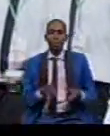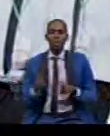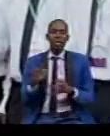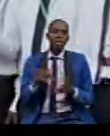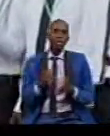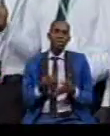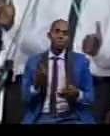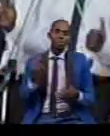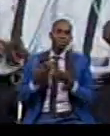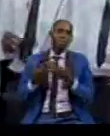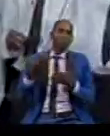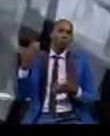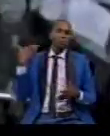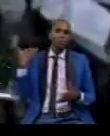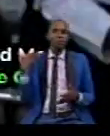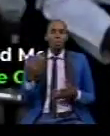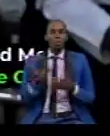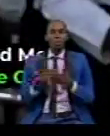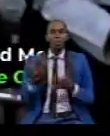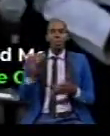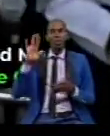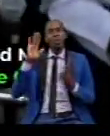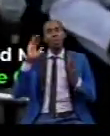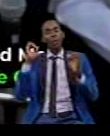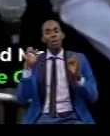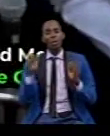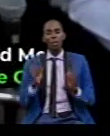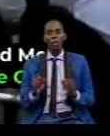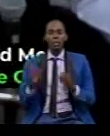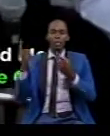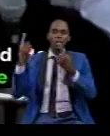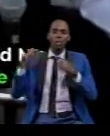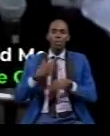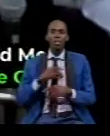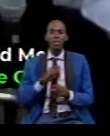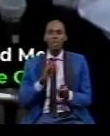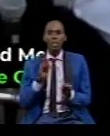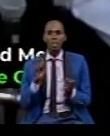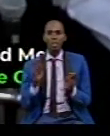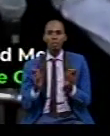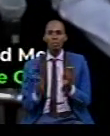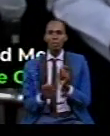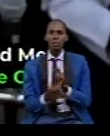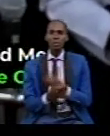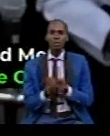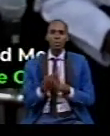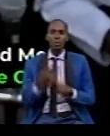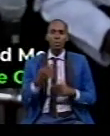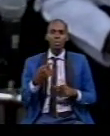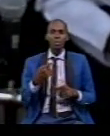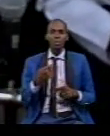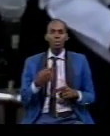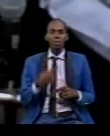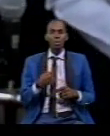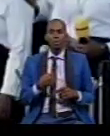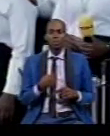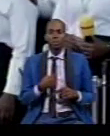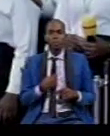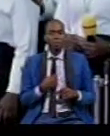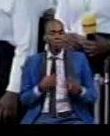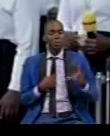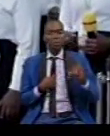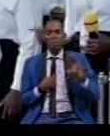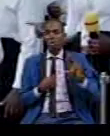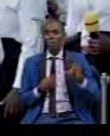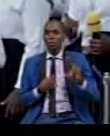have surrendered your life to Jesus Christ, you have repented of your sin, and those of us that took similar decisions